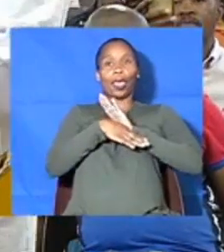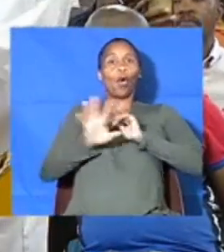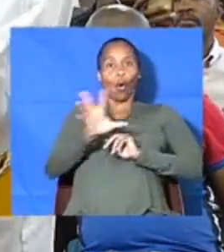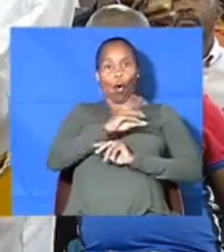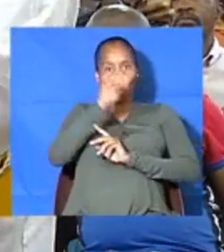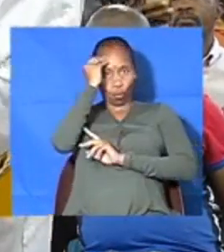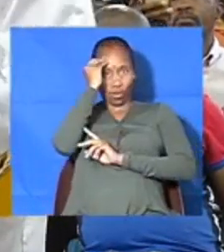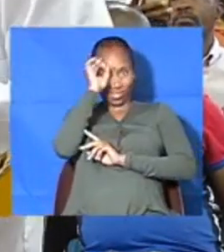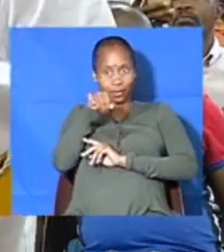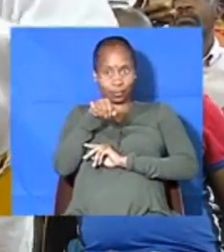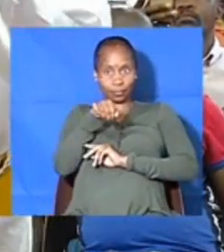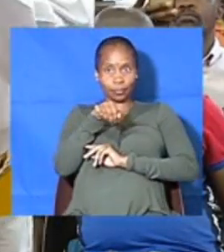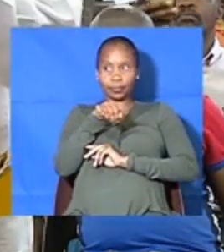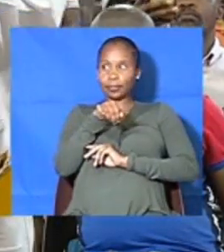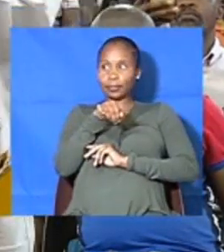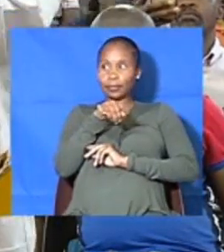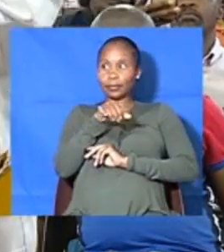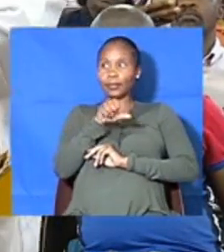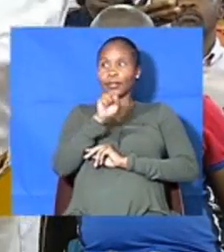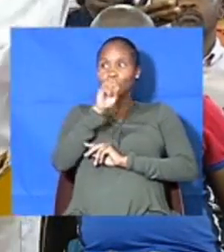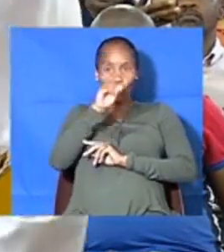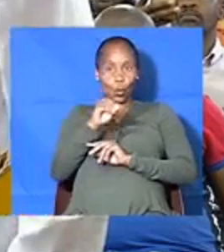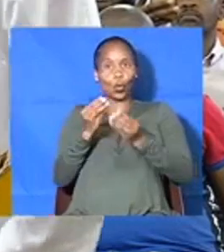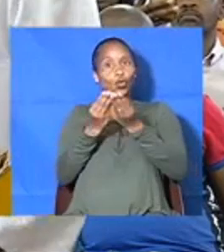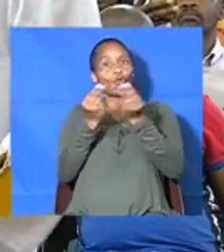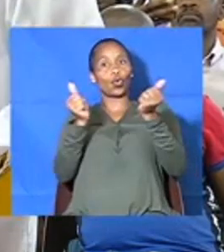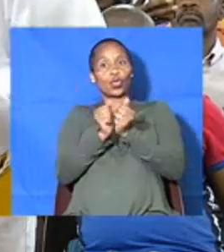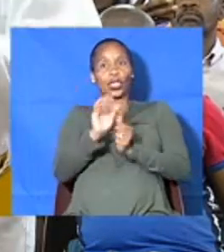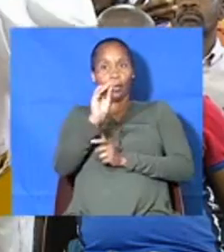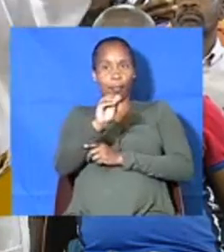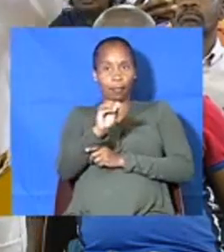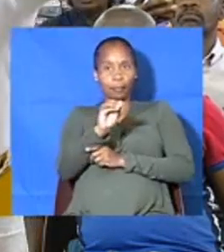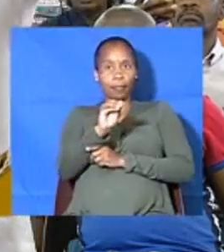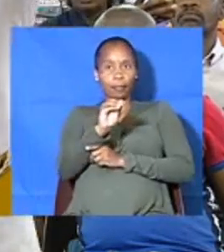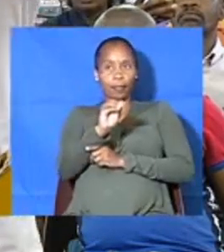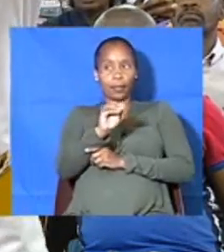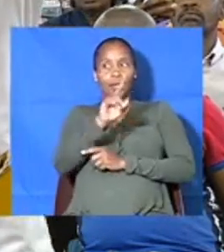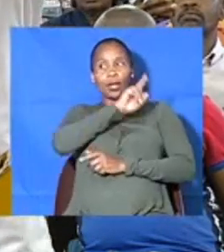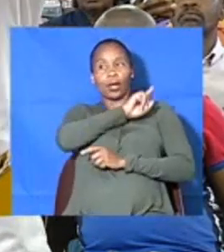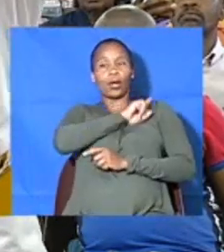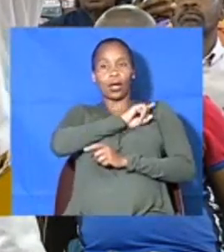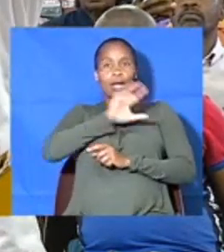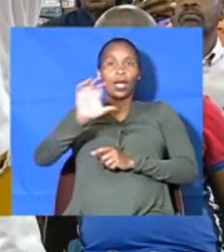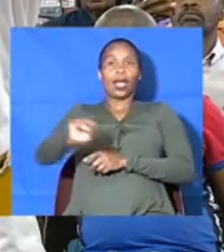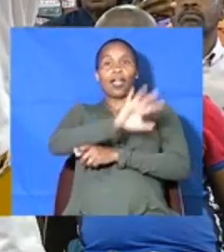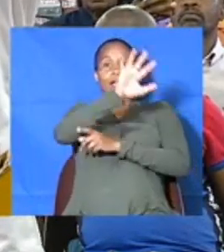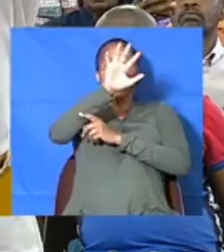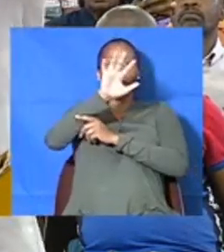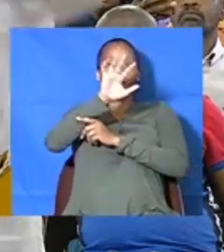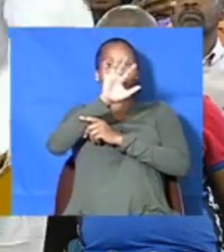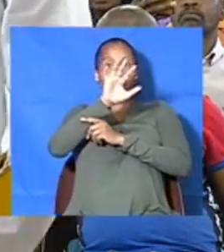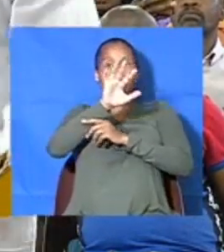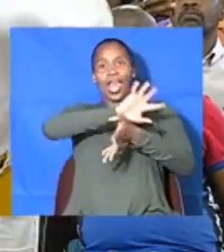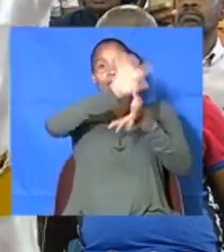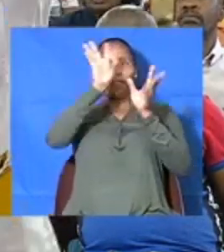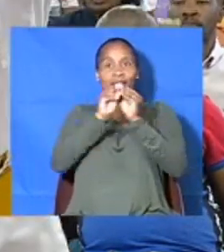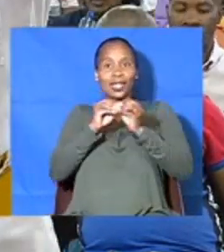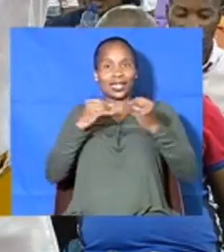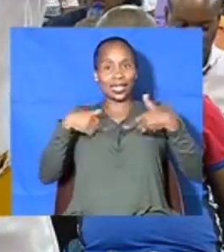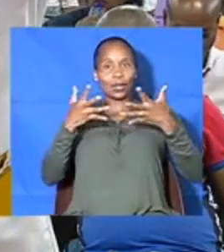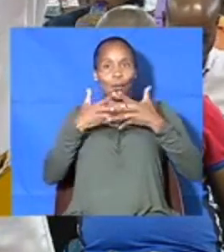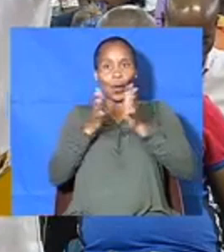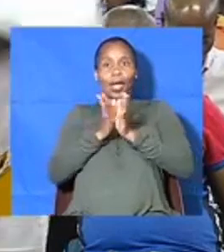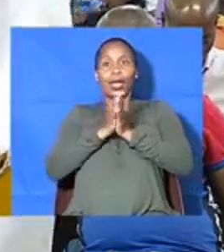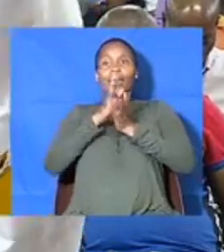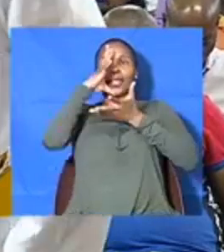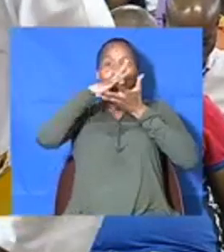about this NHI is the following. Ka gore re na le dingaka tse lengwe di ruteile